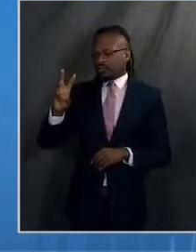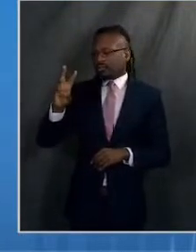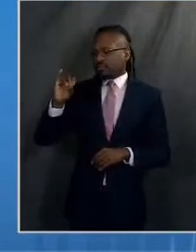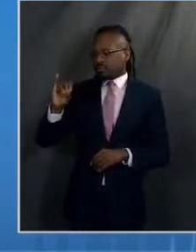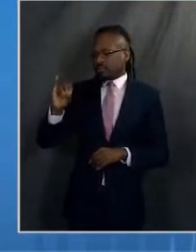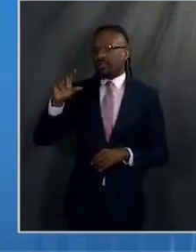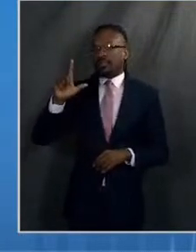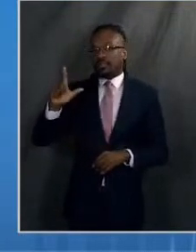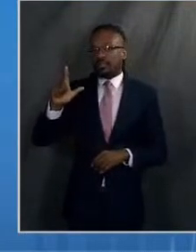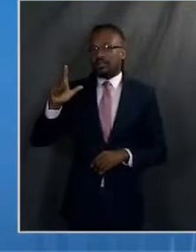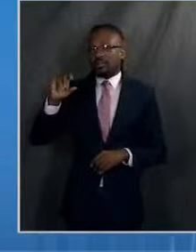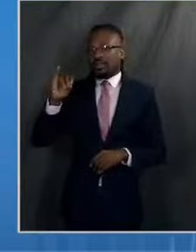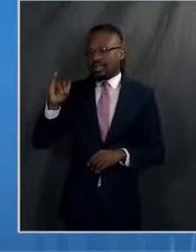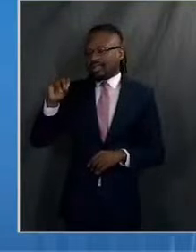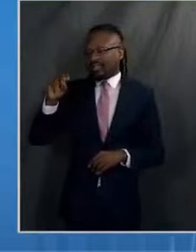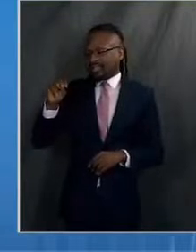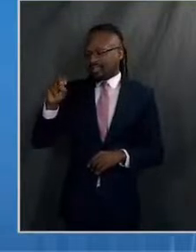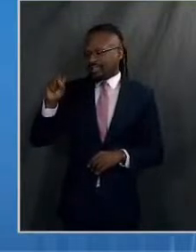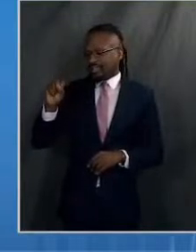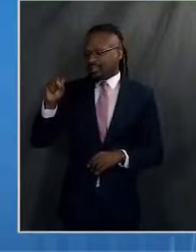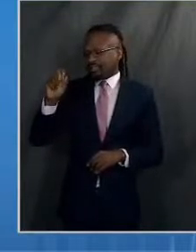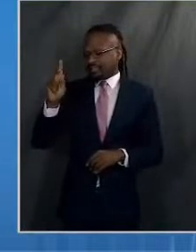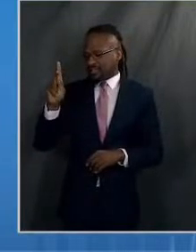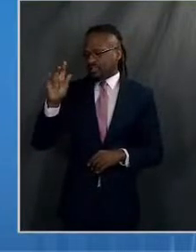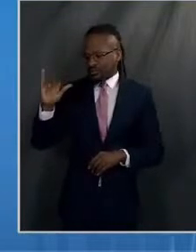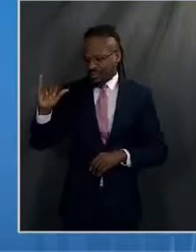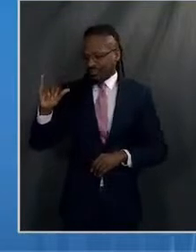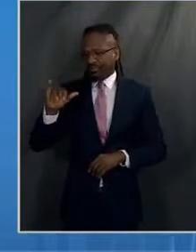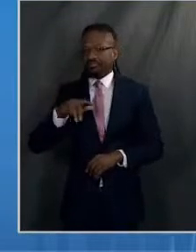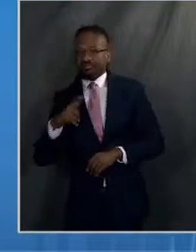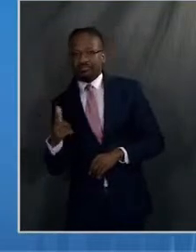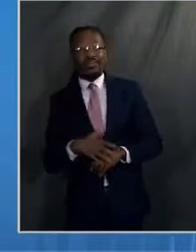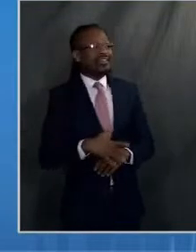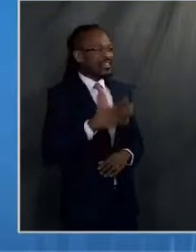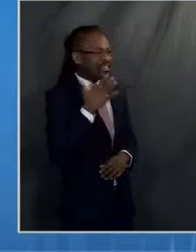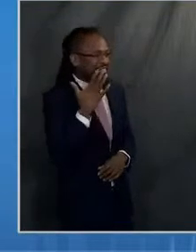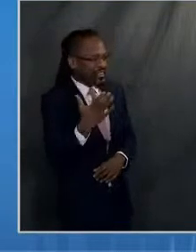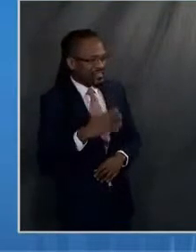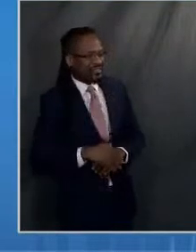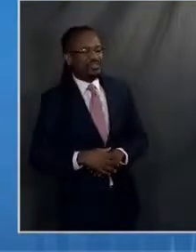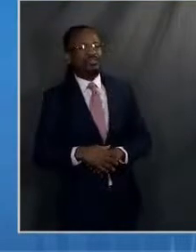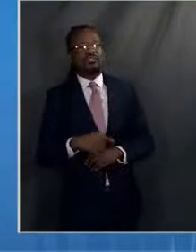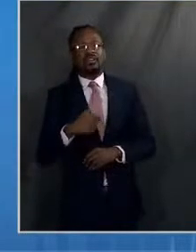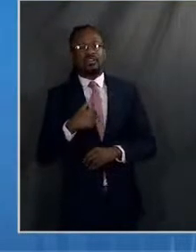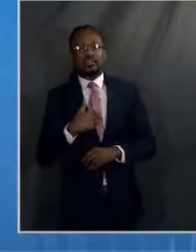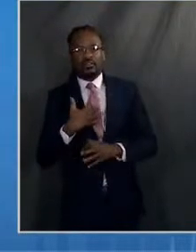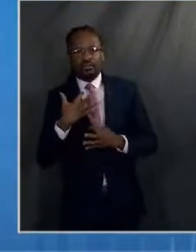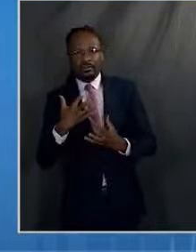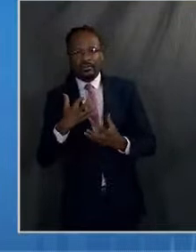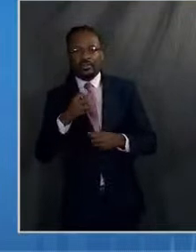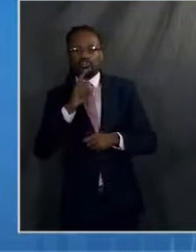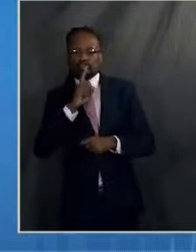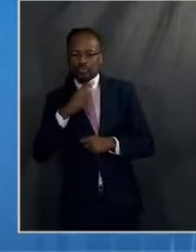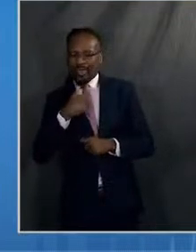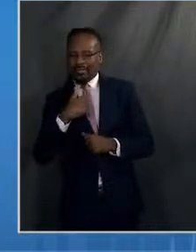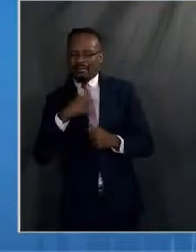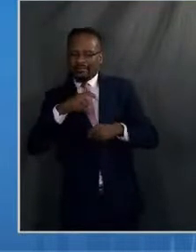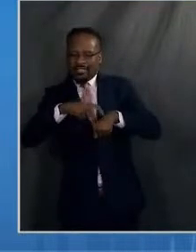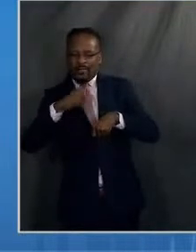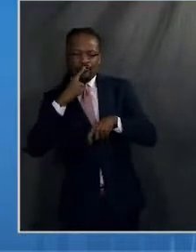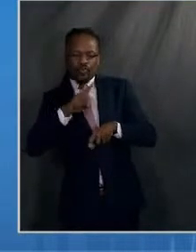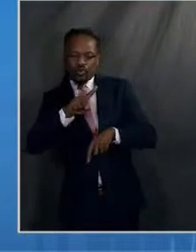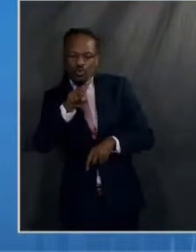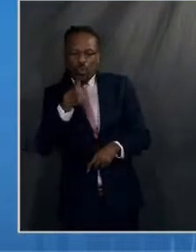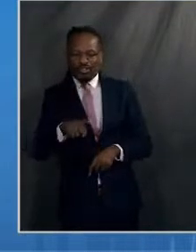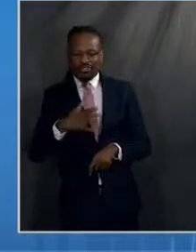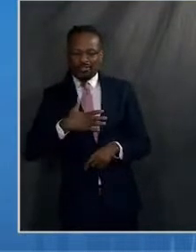much. I'm delighted to be back with you today, and I want to make sure we have time for questions, so I will be brief in my remarks. As I said